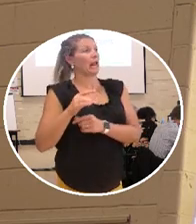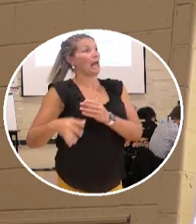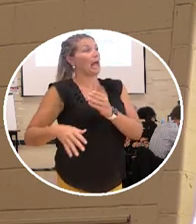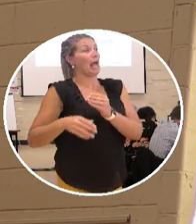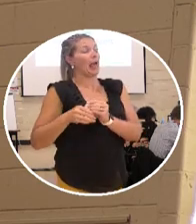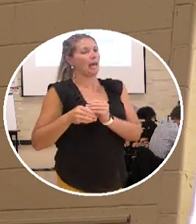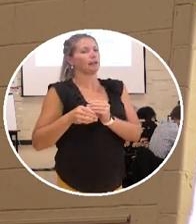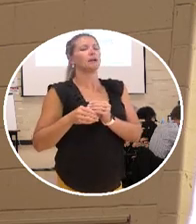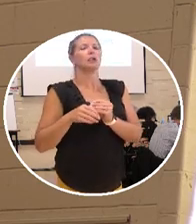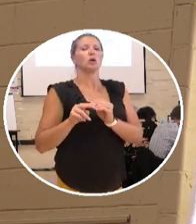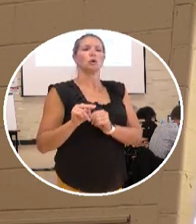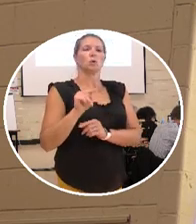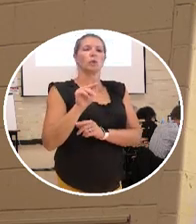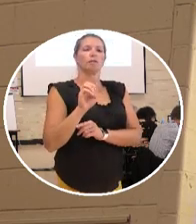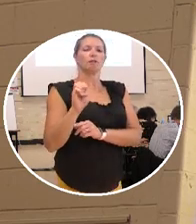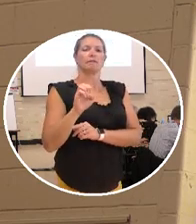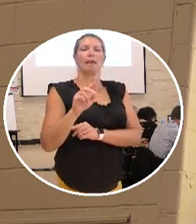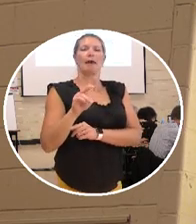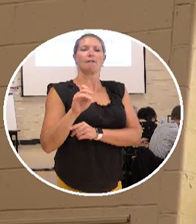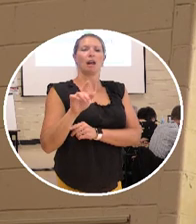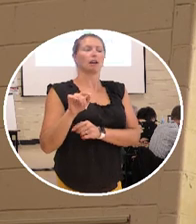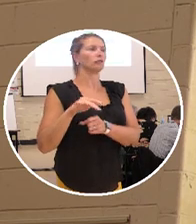the Northeast Avalon region,